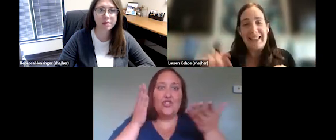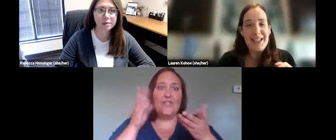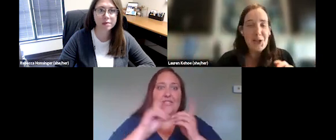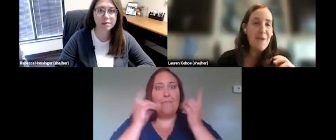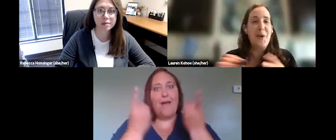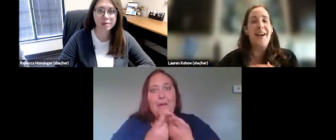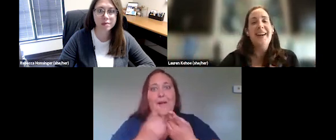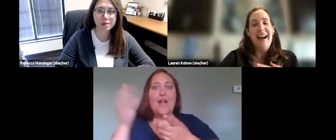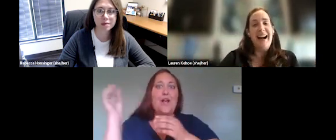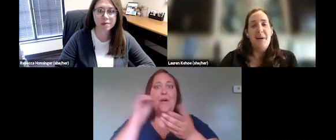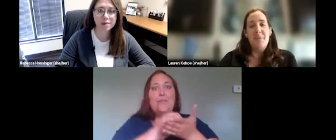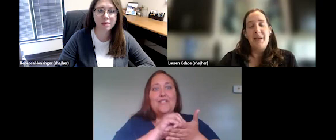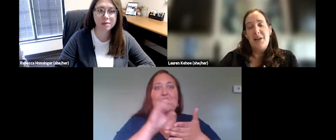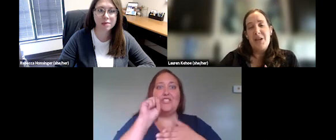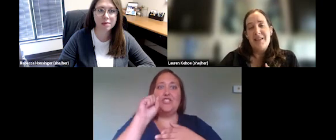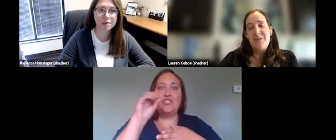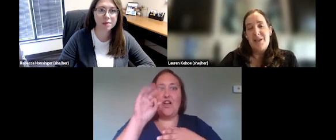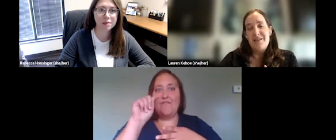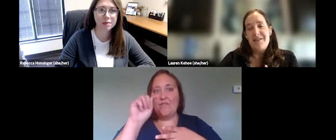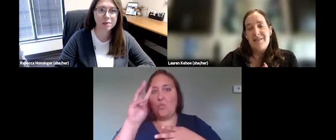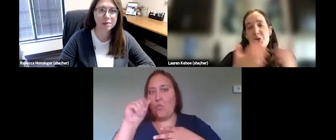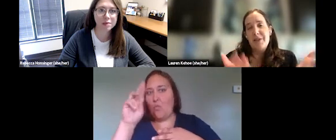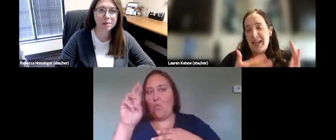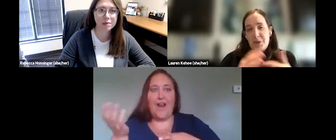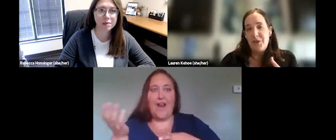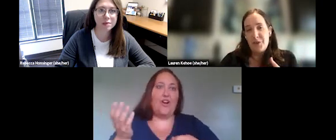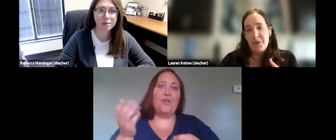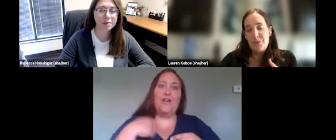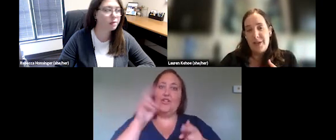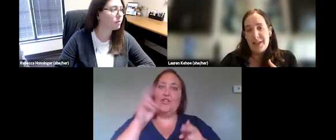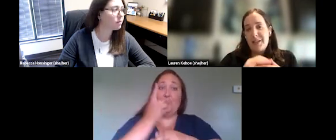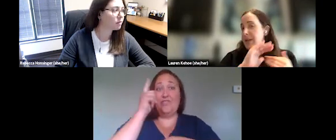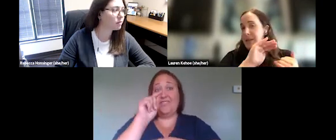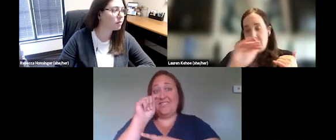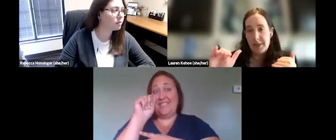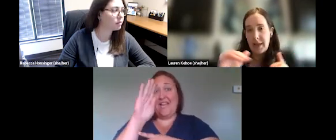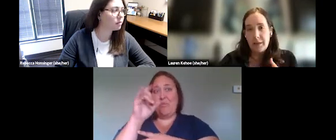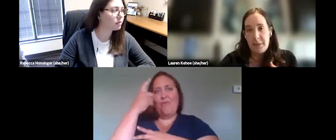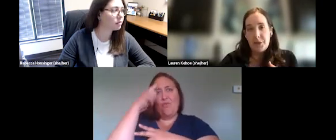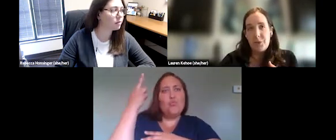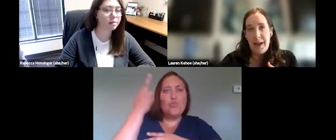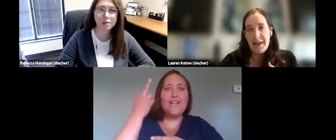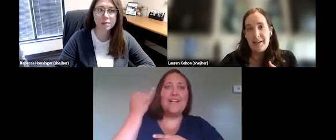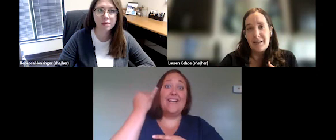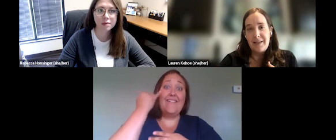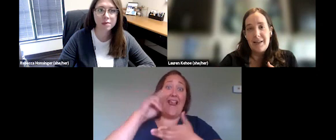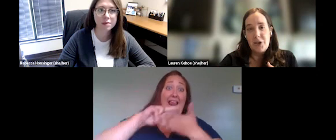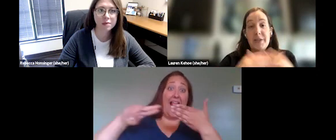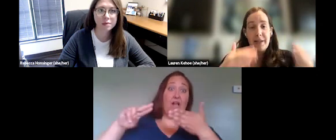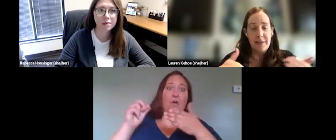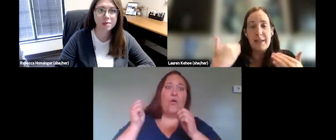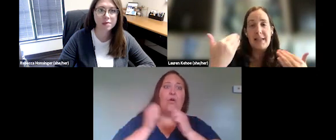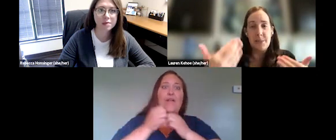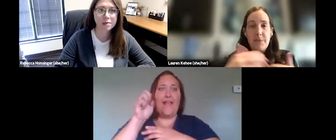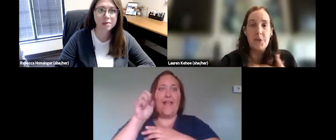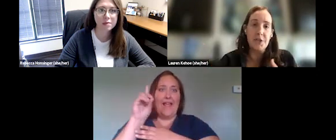were like listing software, again, we could use a table for those reasons as long as they are labeled with headings and